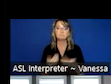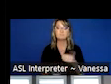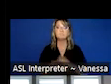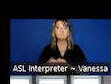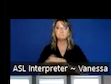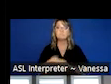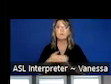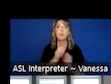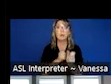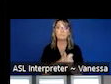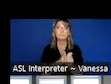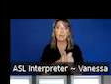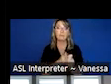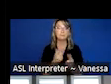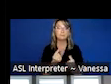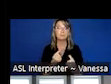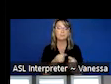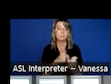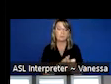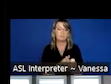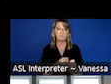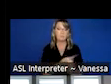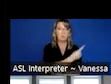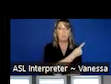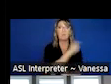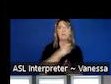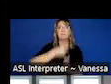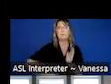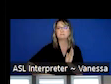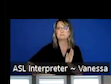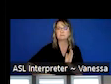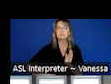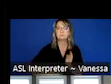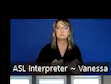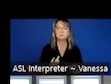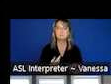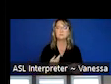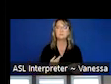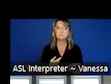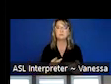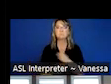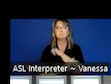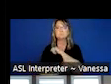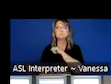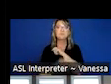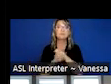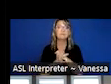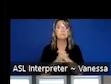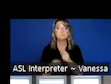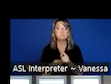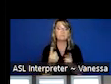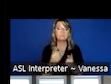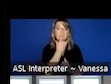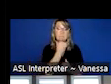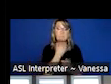compliance through monetary penalties, and that will provide you with some information on what went wrong that they were fined, and